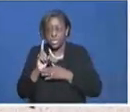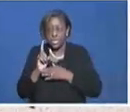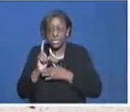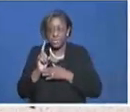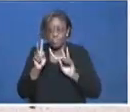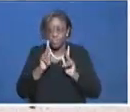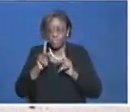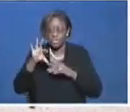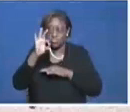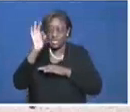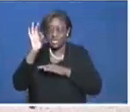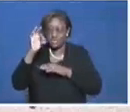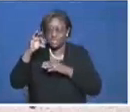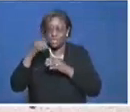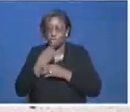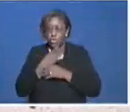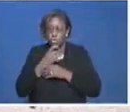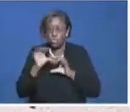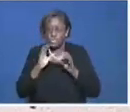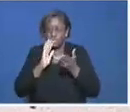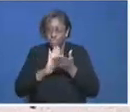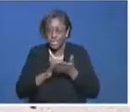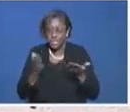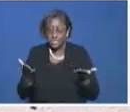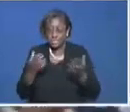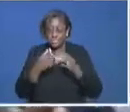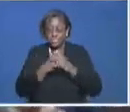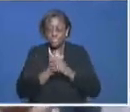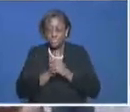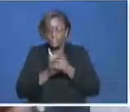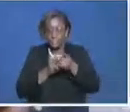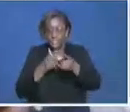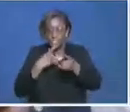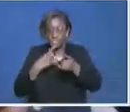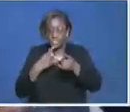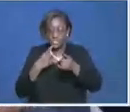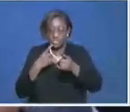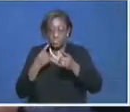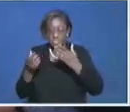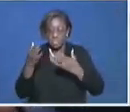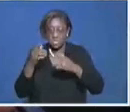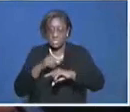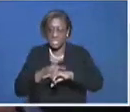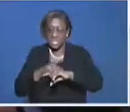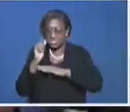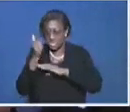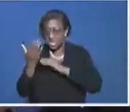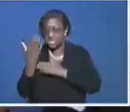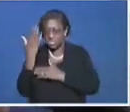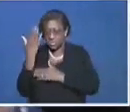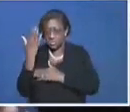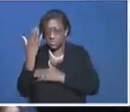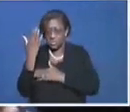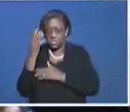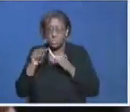Capitol trying to piece together exactly what happened. It was shortly after 10 a.m. this morning